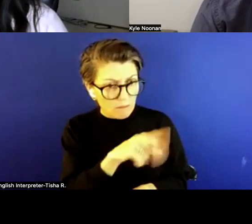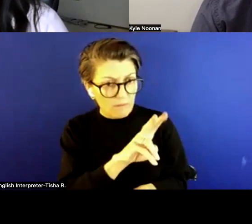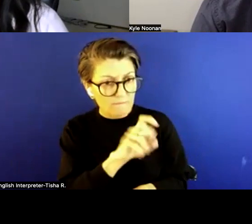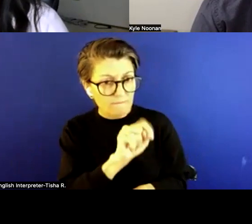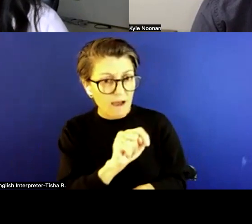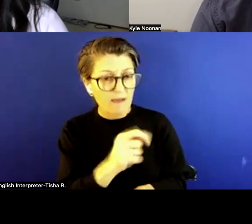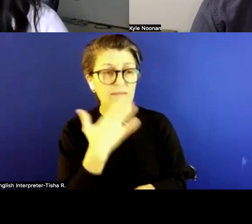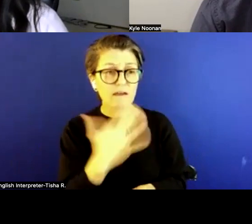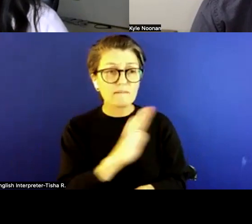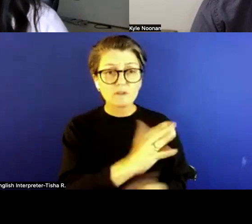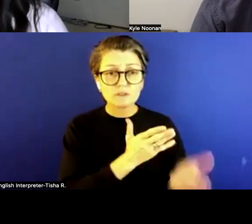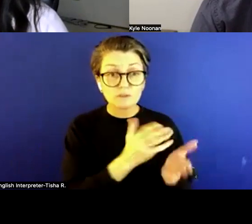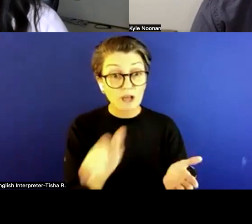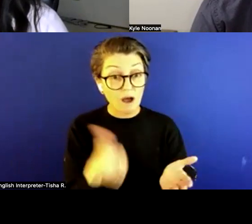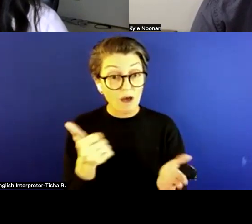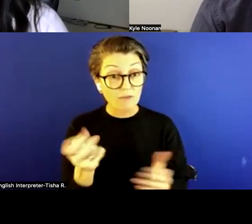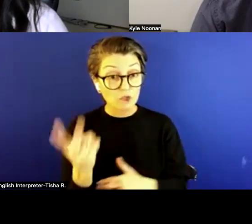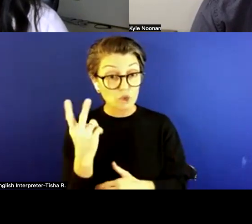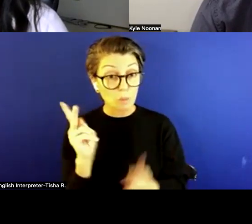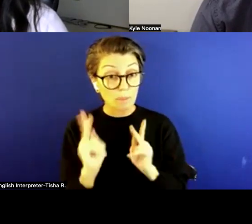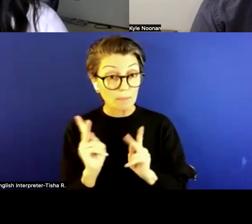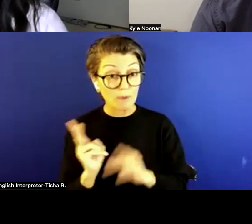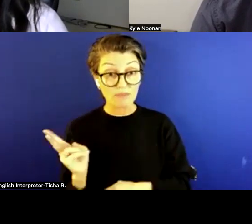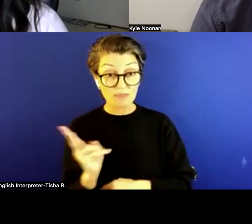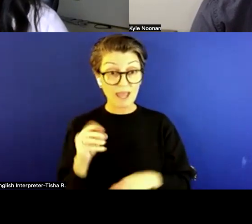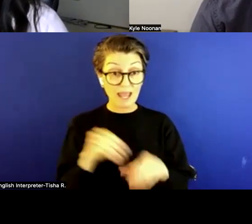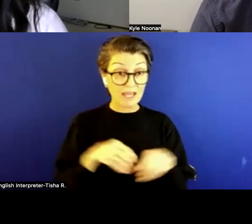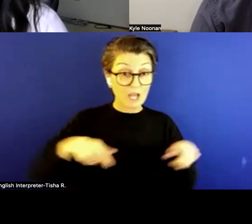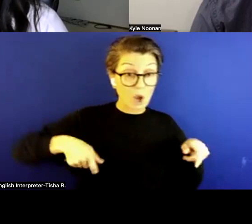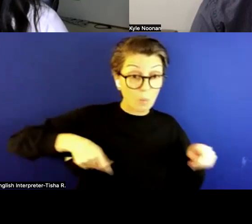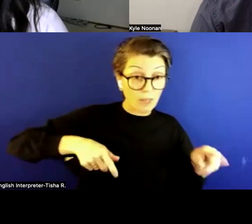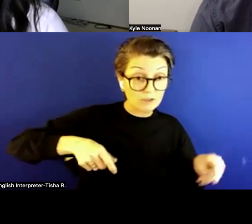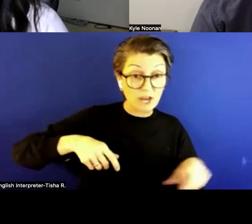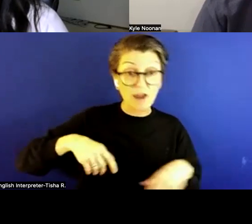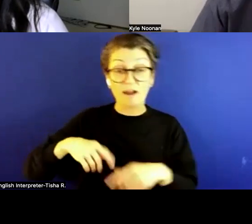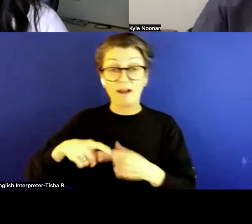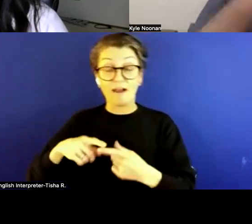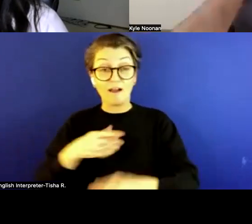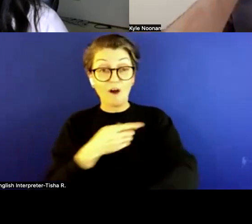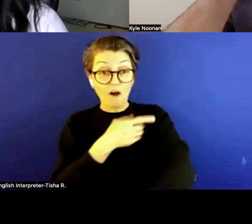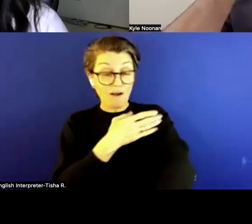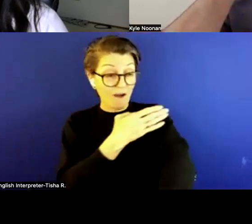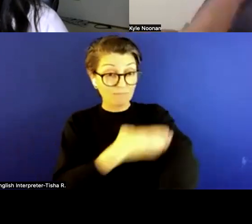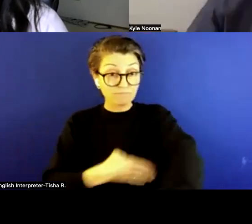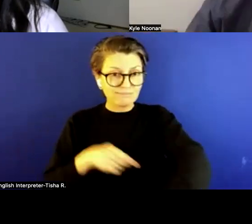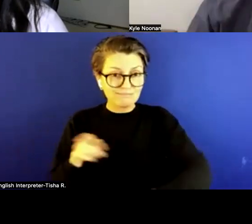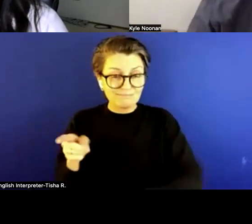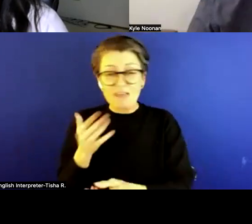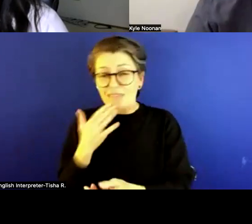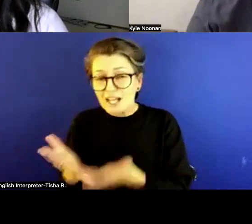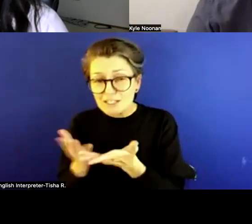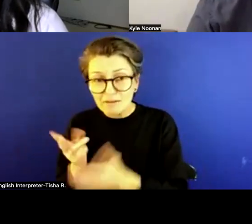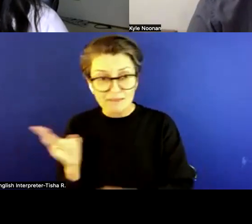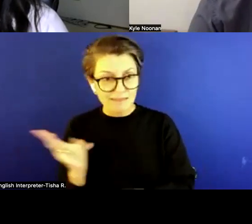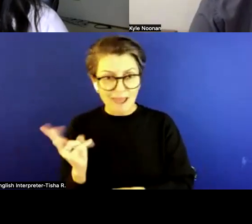service, to the other two people who are not veterans at all. And we just laugh it off. We're like, aha, it's funny, whatever. But in the end, like, all three of